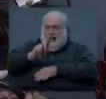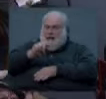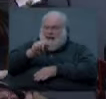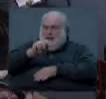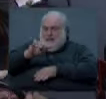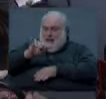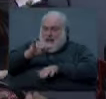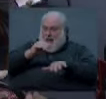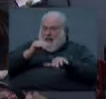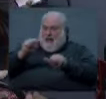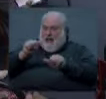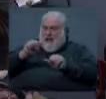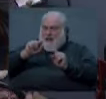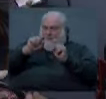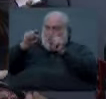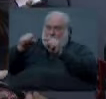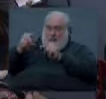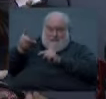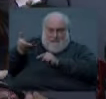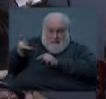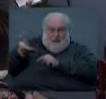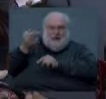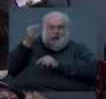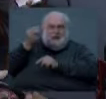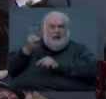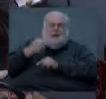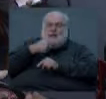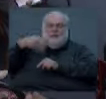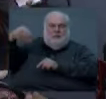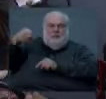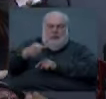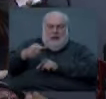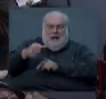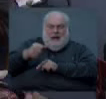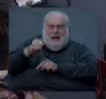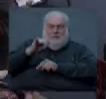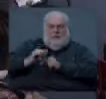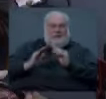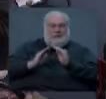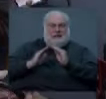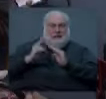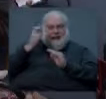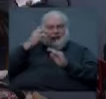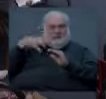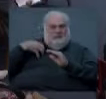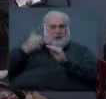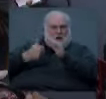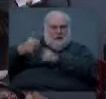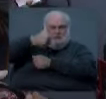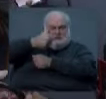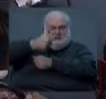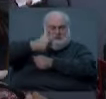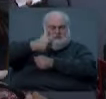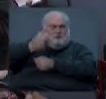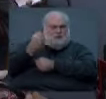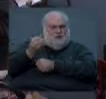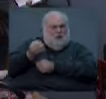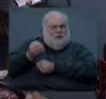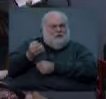getting paid by the city. And he's the big cheese out there. So my first question